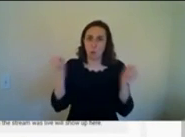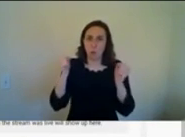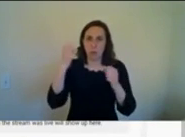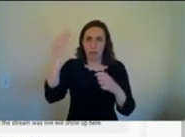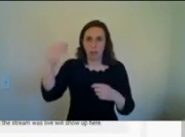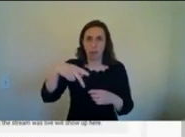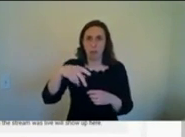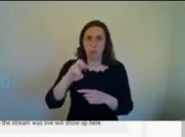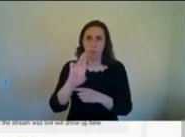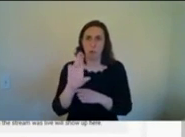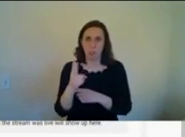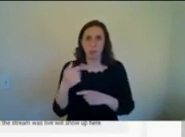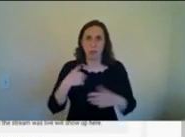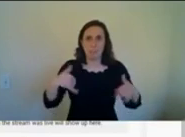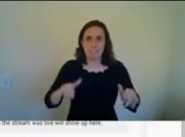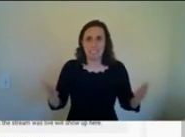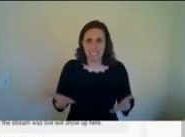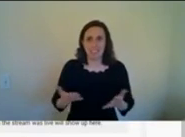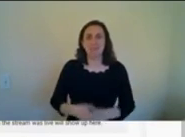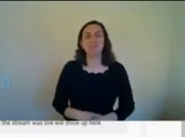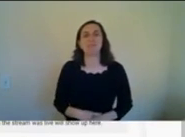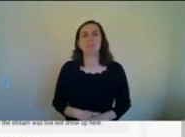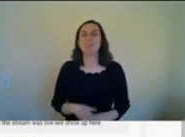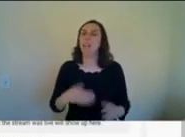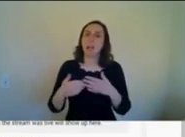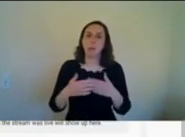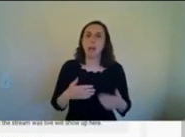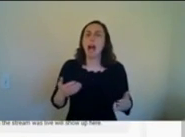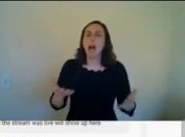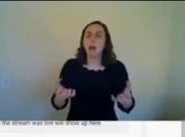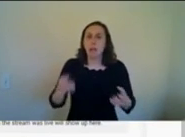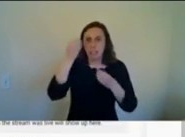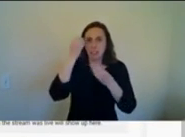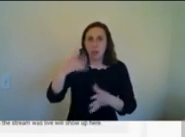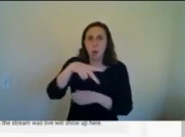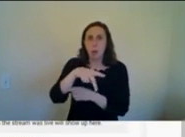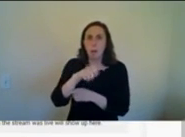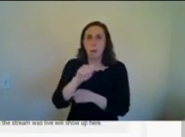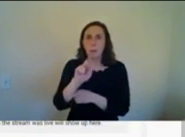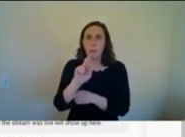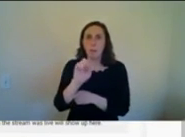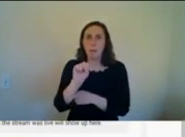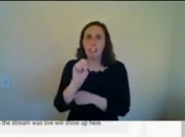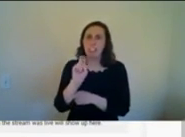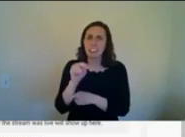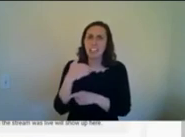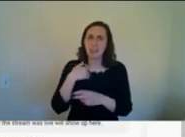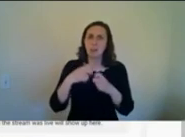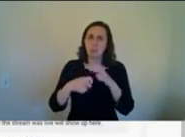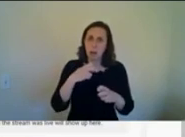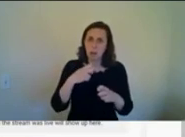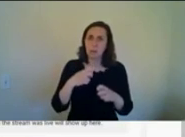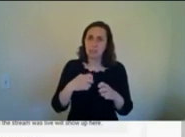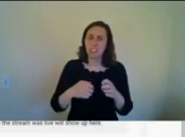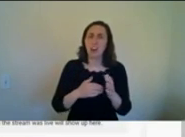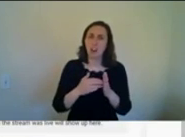couple things to note. Pearson has been having some issues. They seem to peak in the evening,